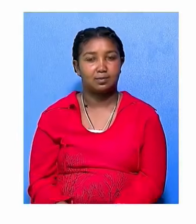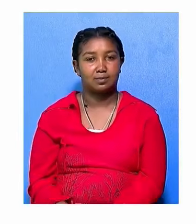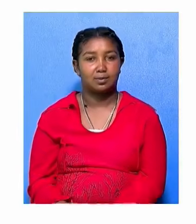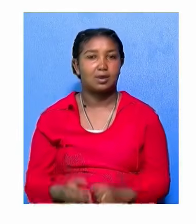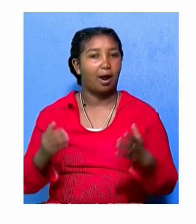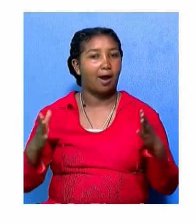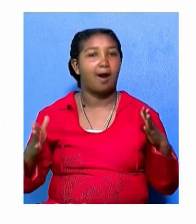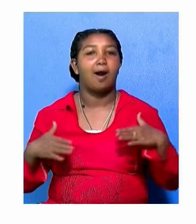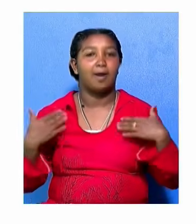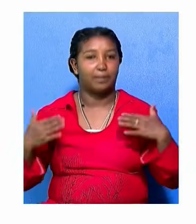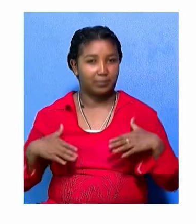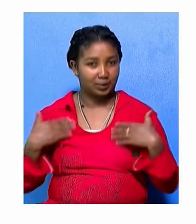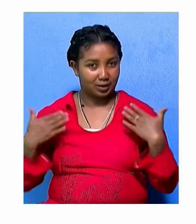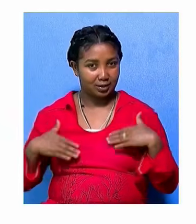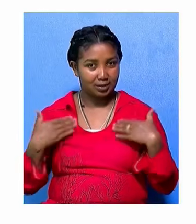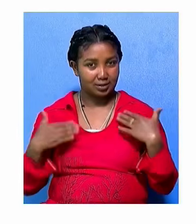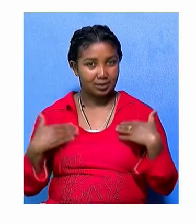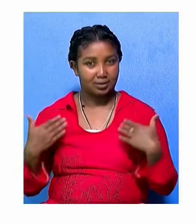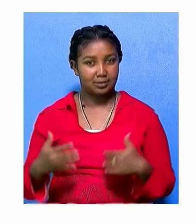happy